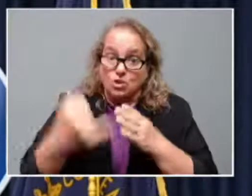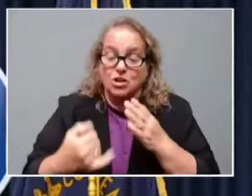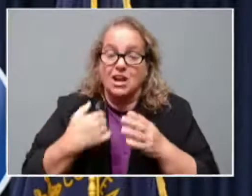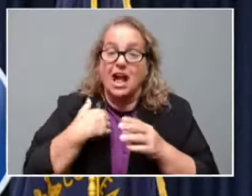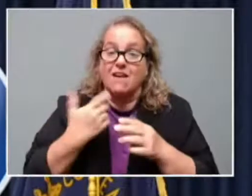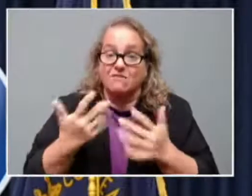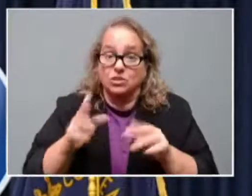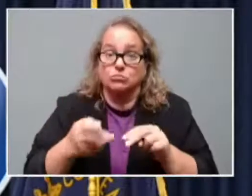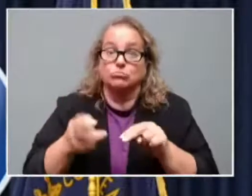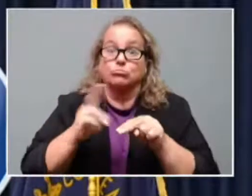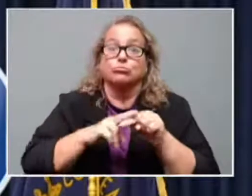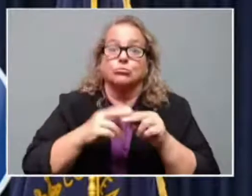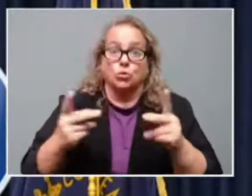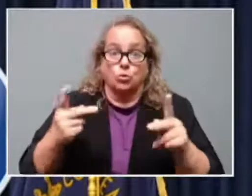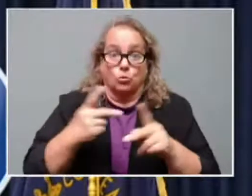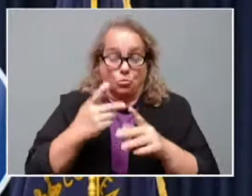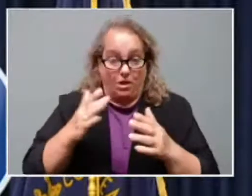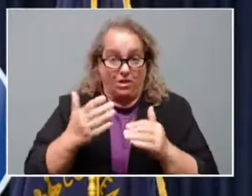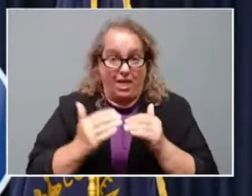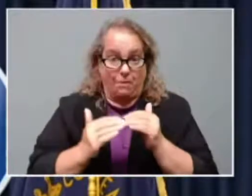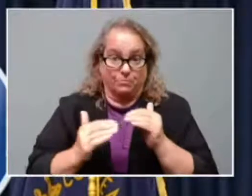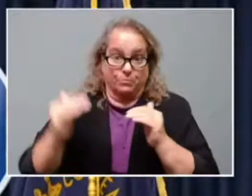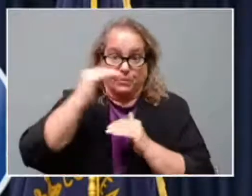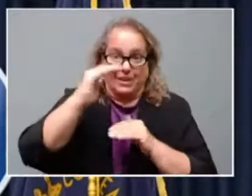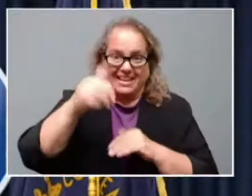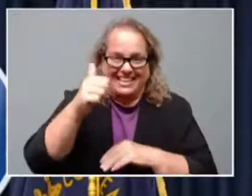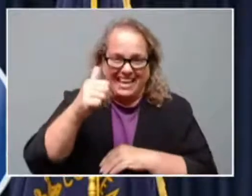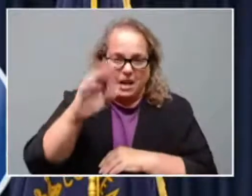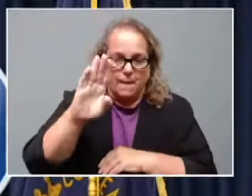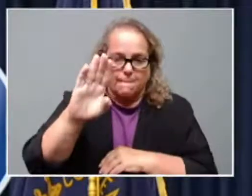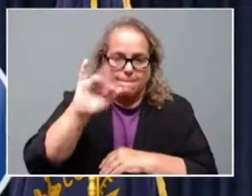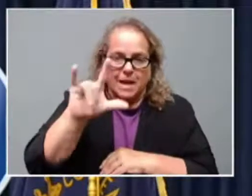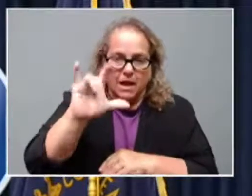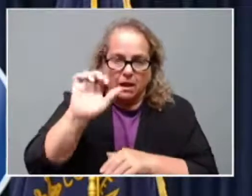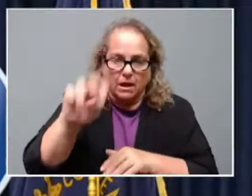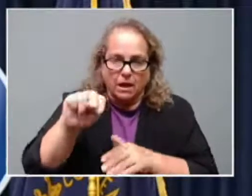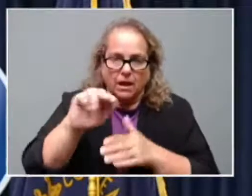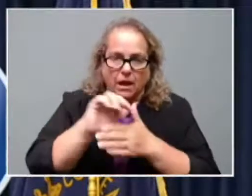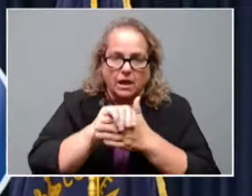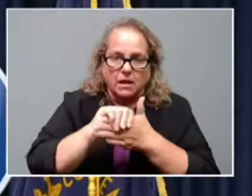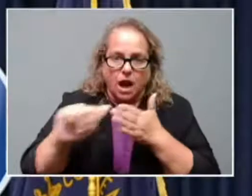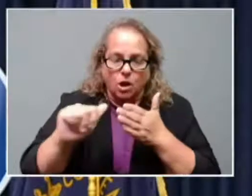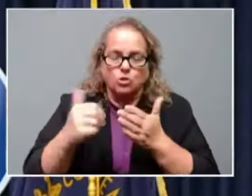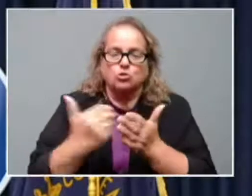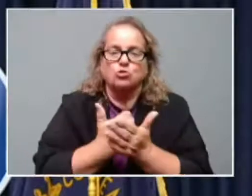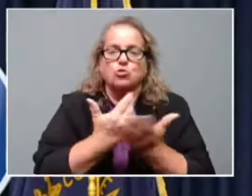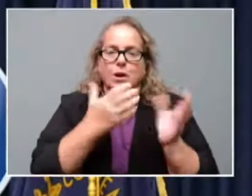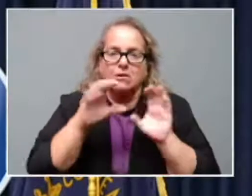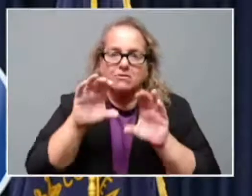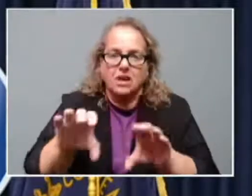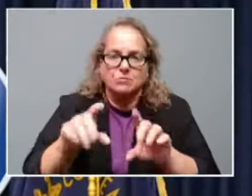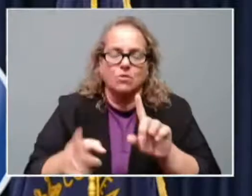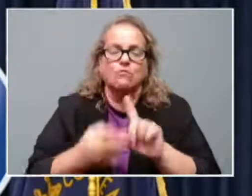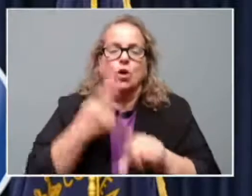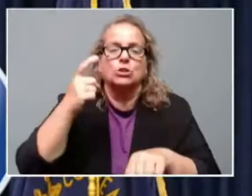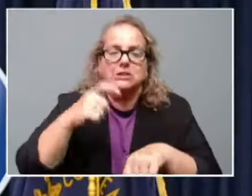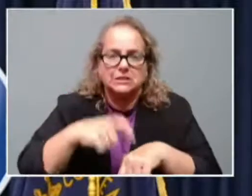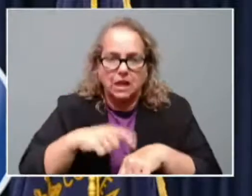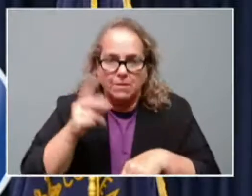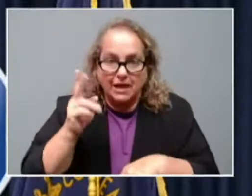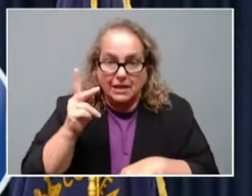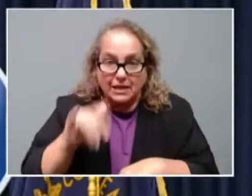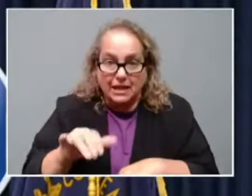billion in new investments for the first time in the Commonwealth's history. And they've announced more than